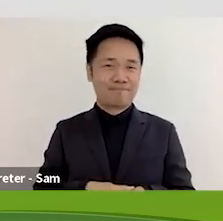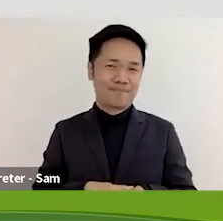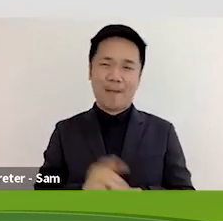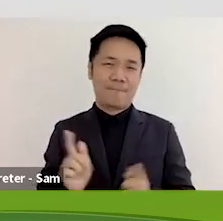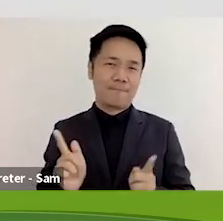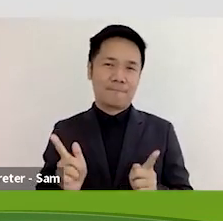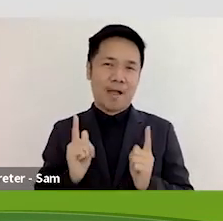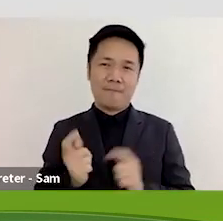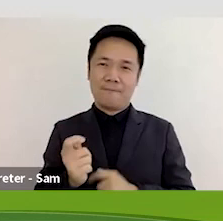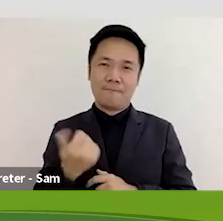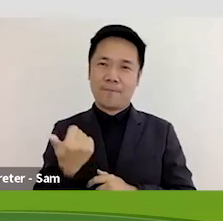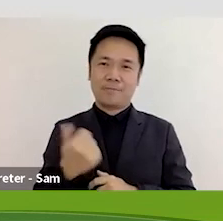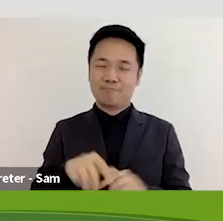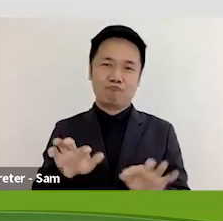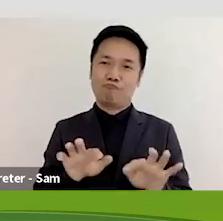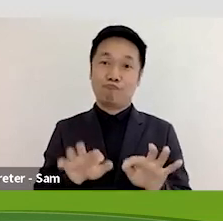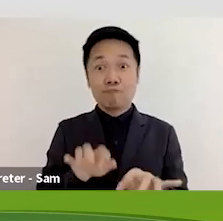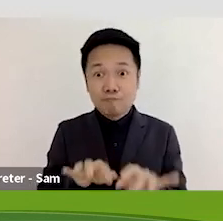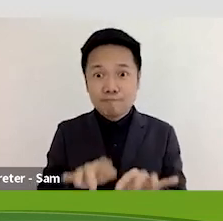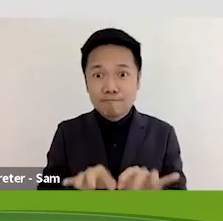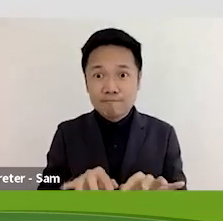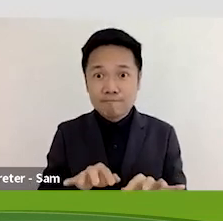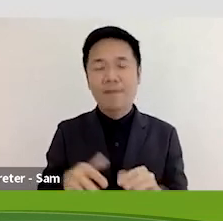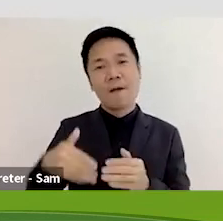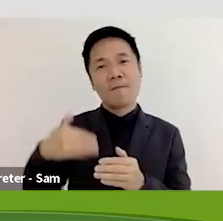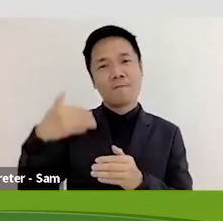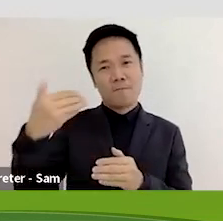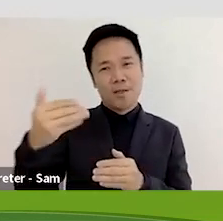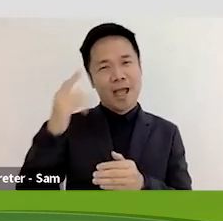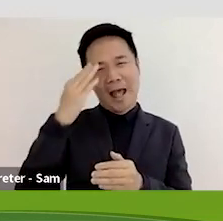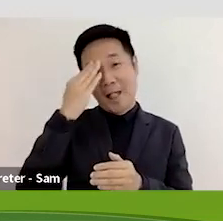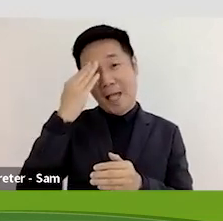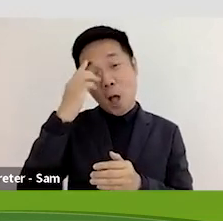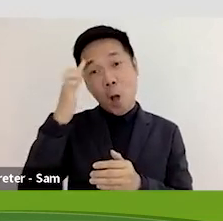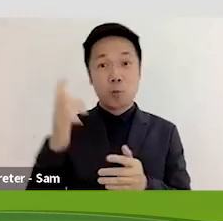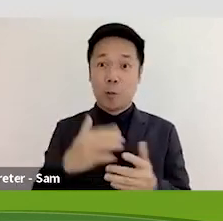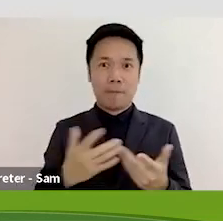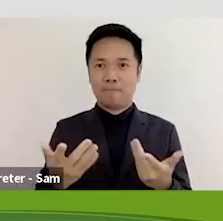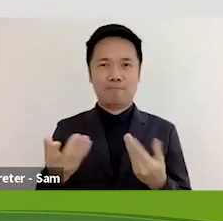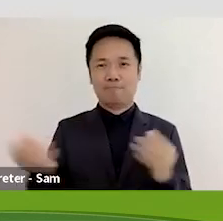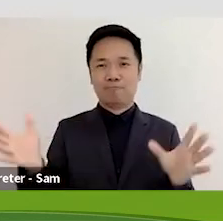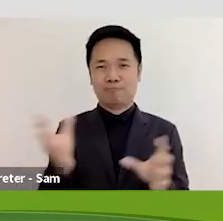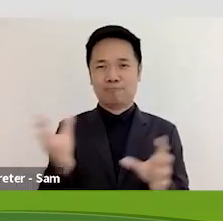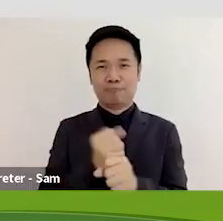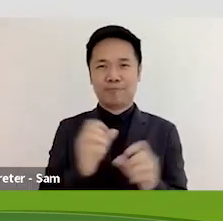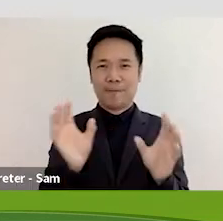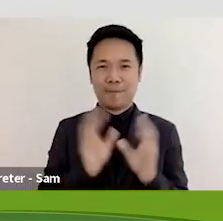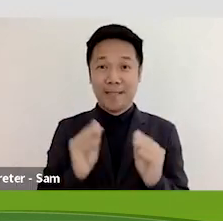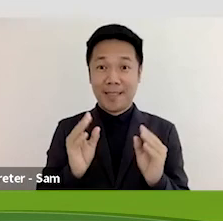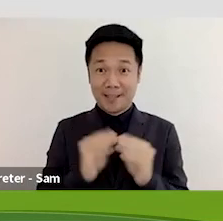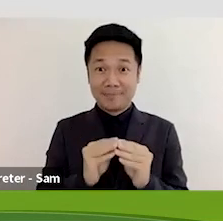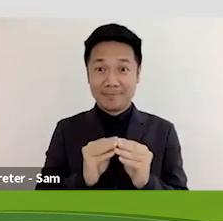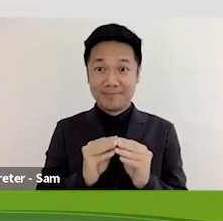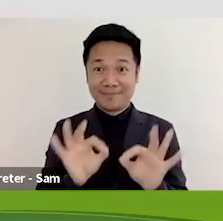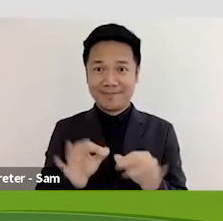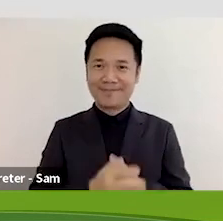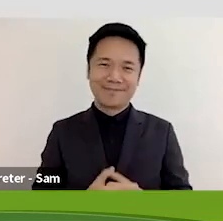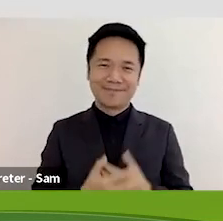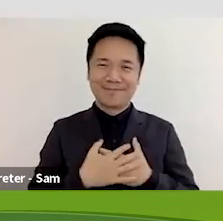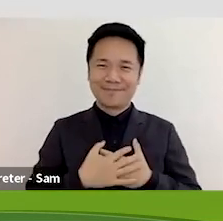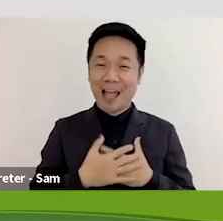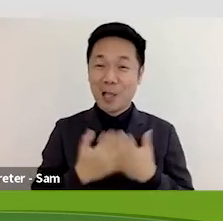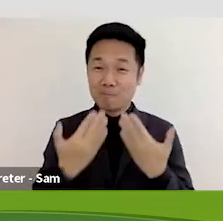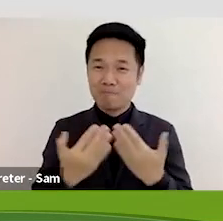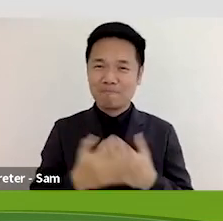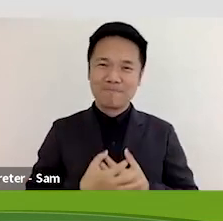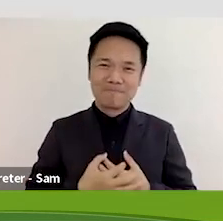your assistance to improving our future meetings to complete the evaluation after the meeting ends. And we thank you very much in advance